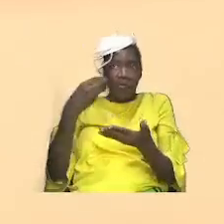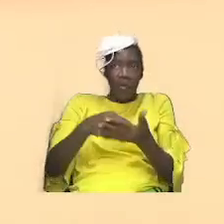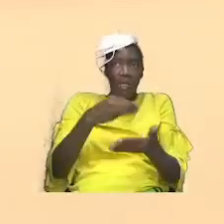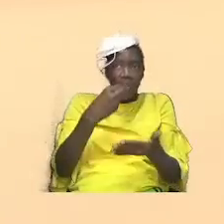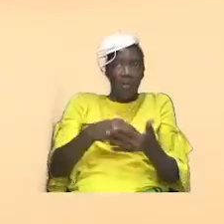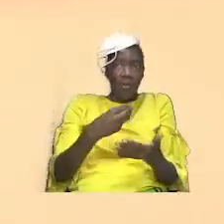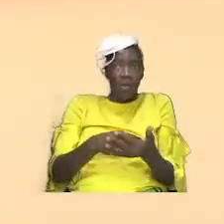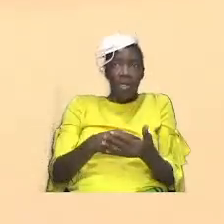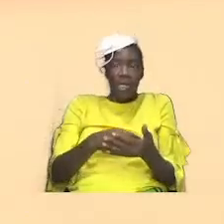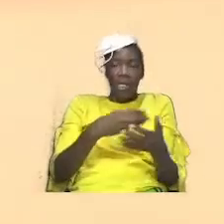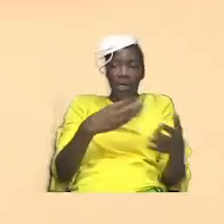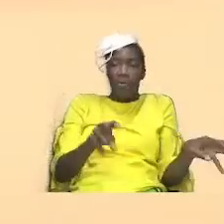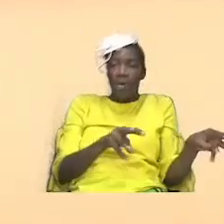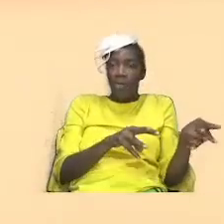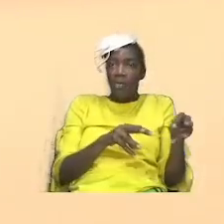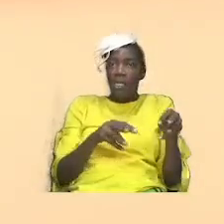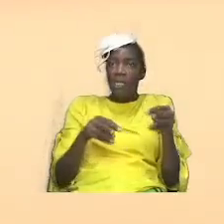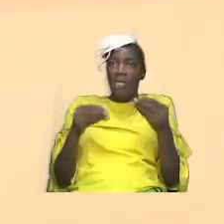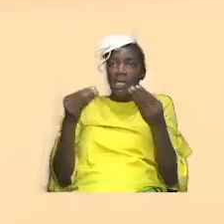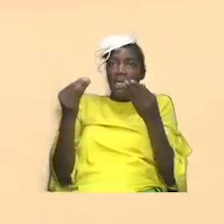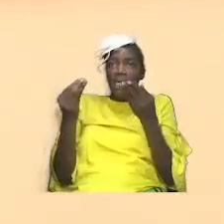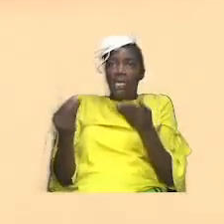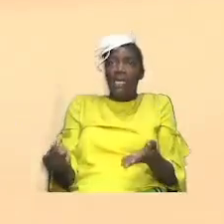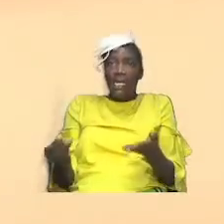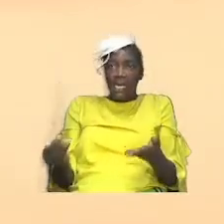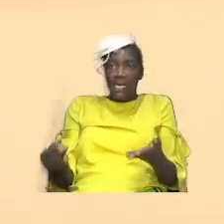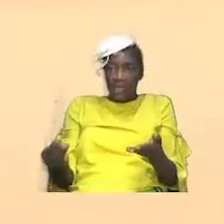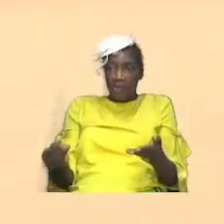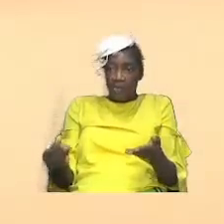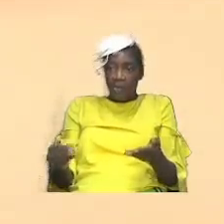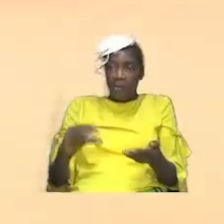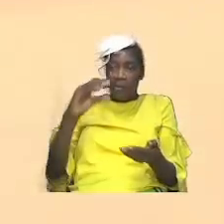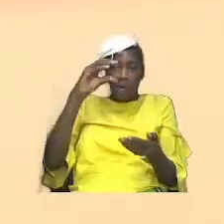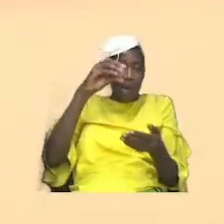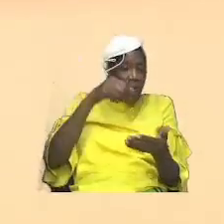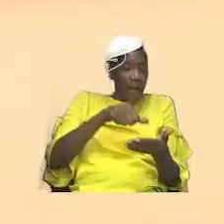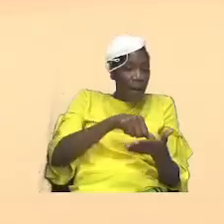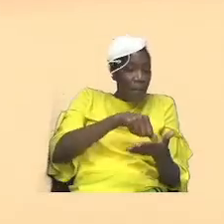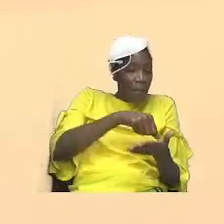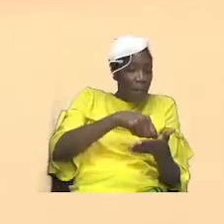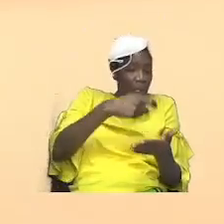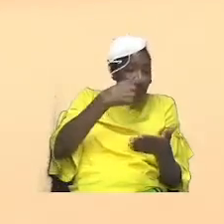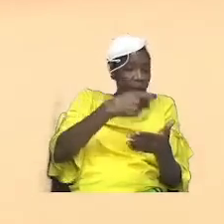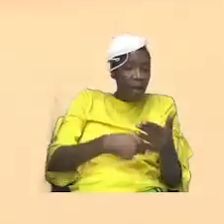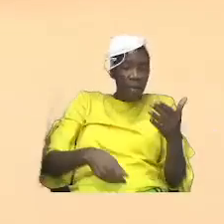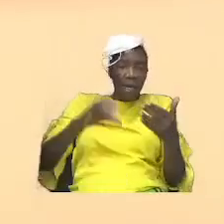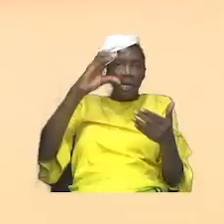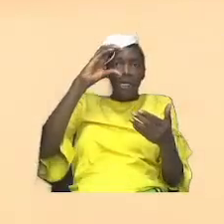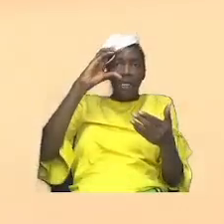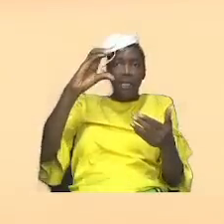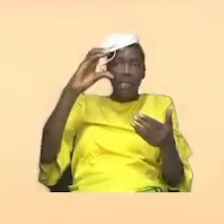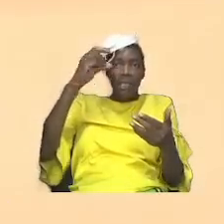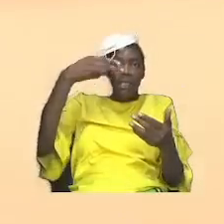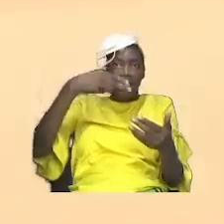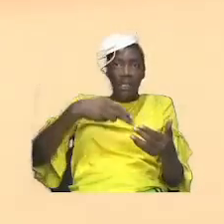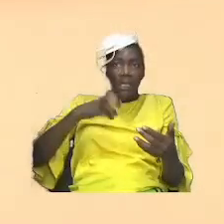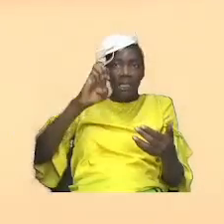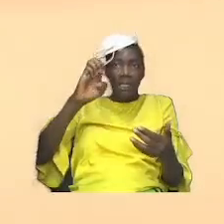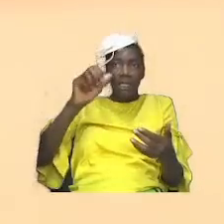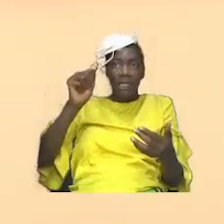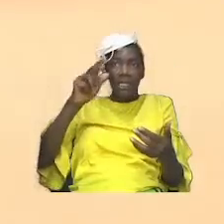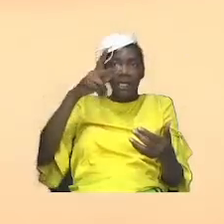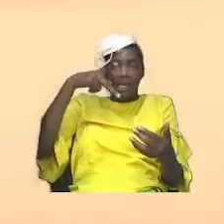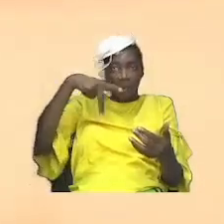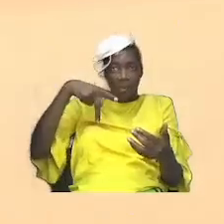was left, which couldn't do anything, then buy cheap material and put on the expensive foundation of Beverly